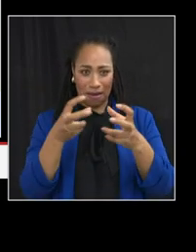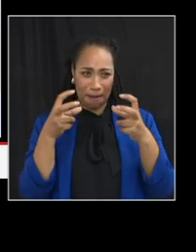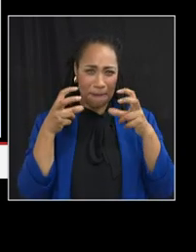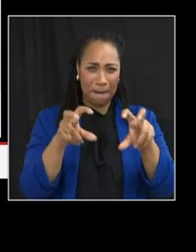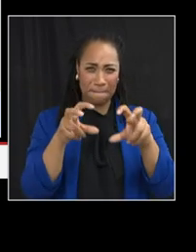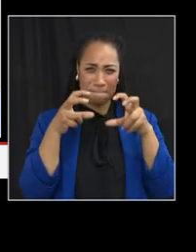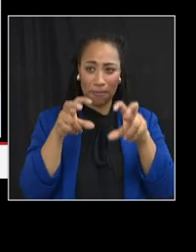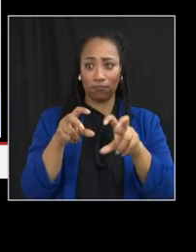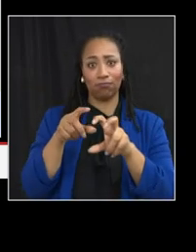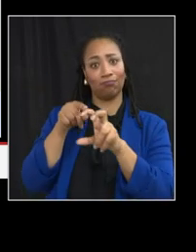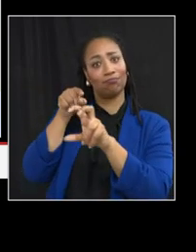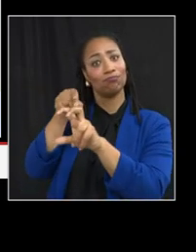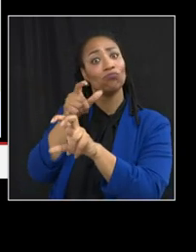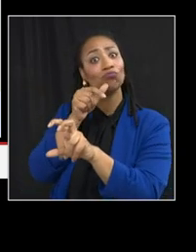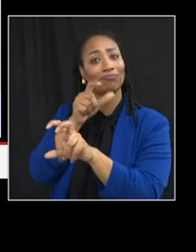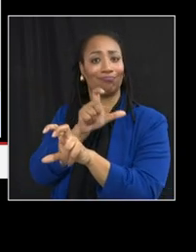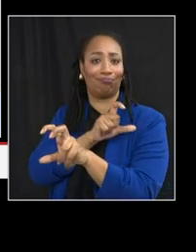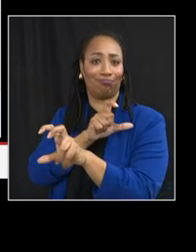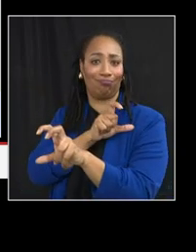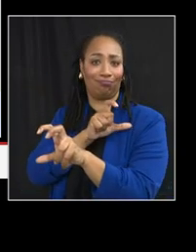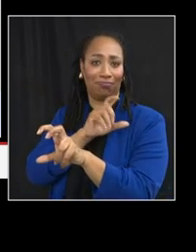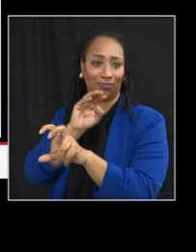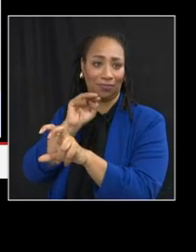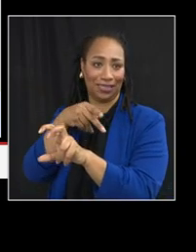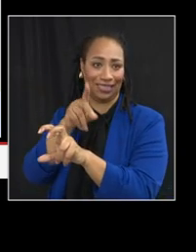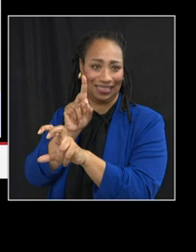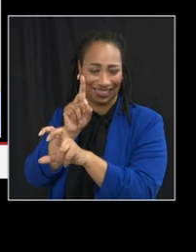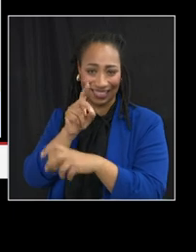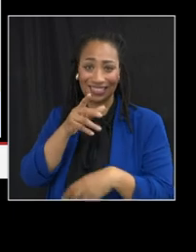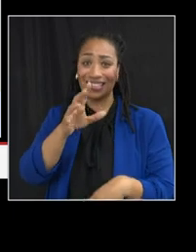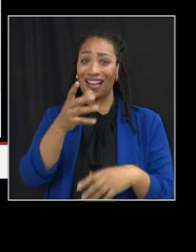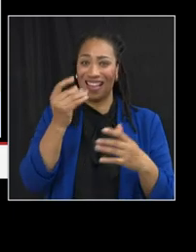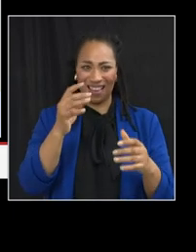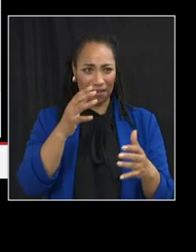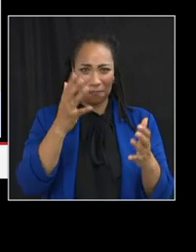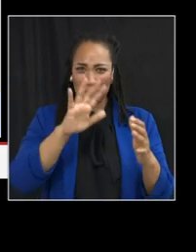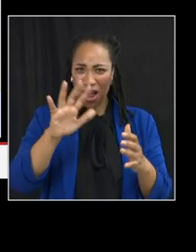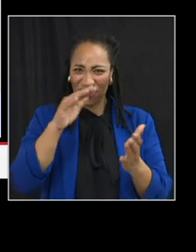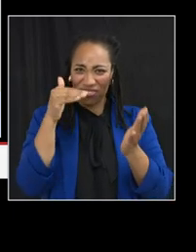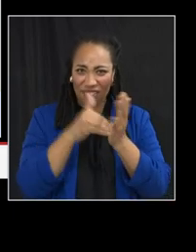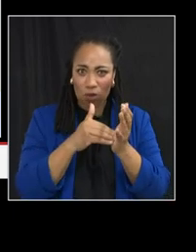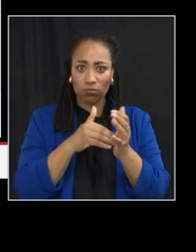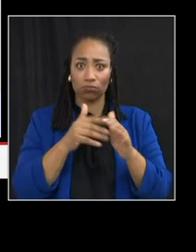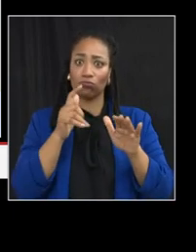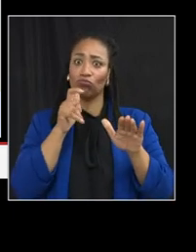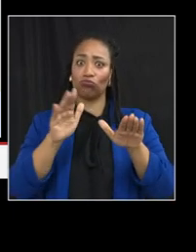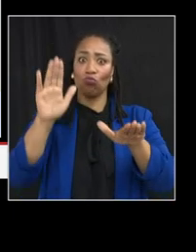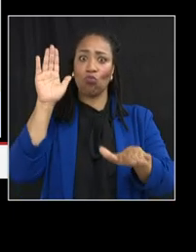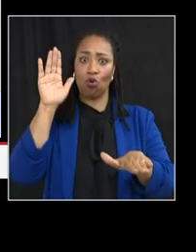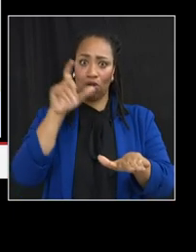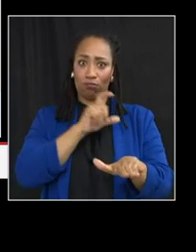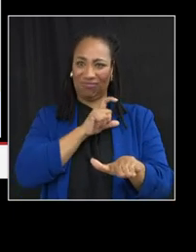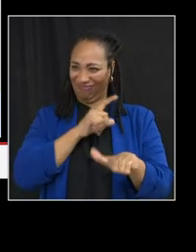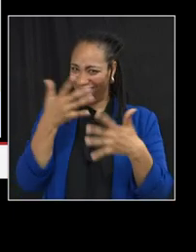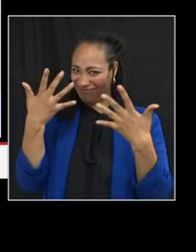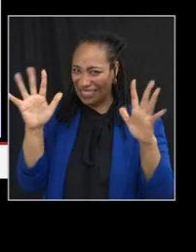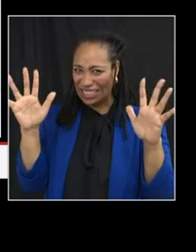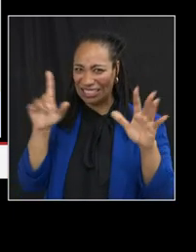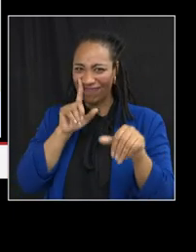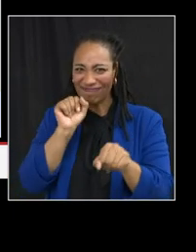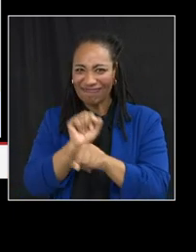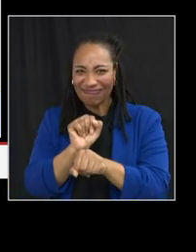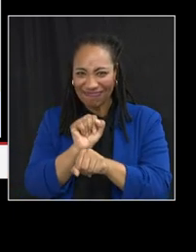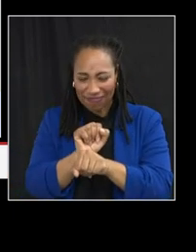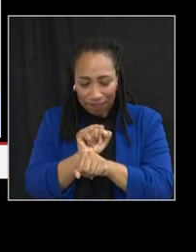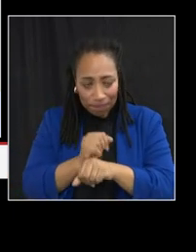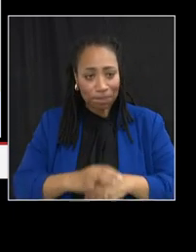4,000 sworn officers, but alternatives for our youth. So the budget included $7 million to provide support programming